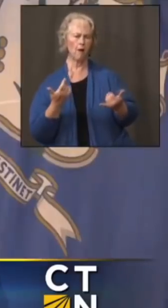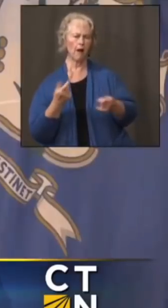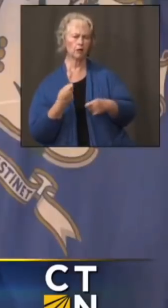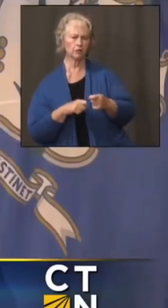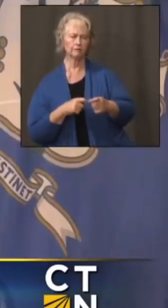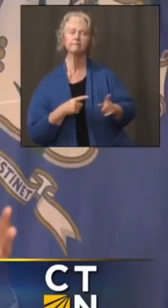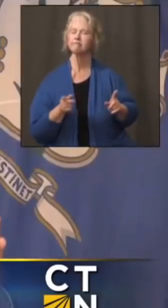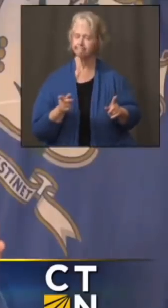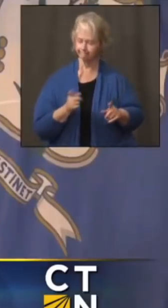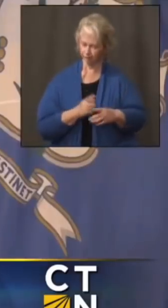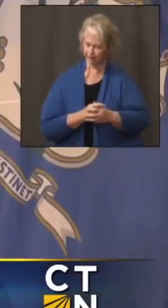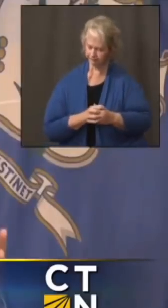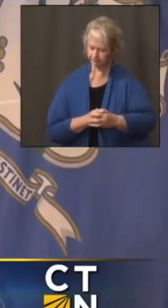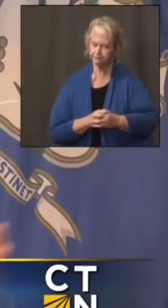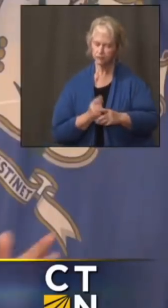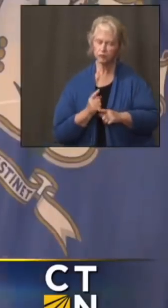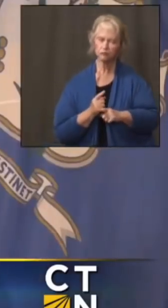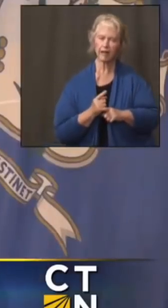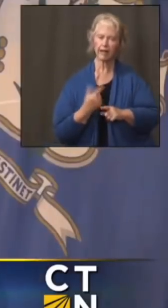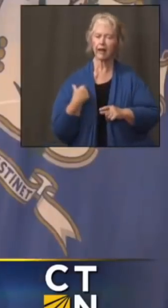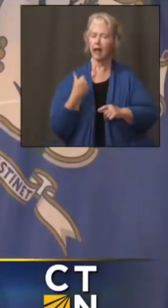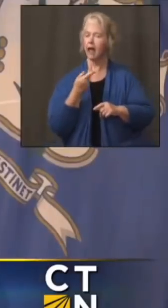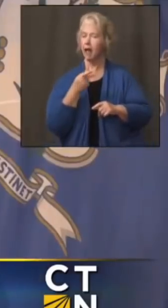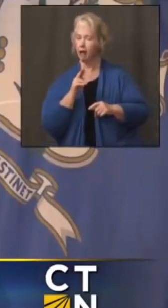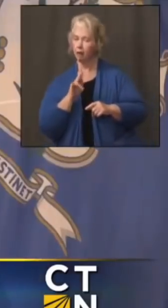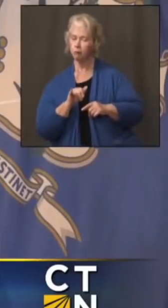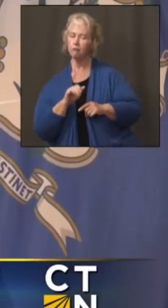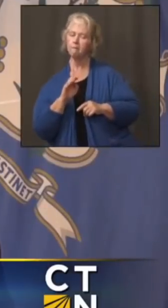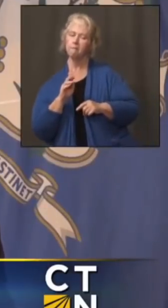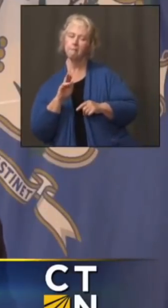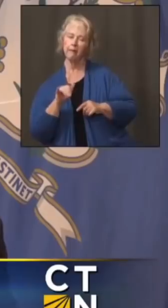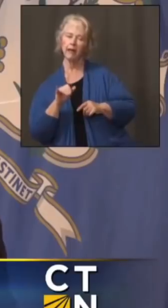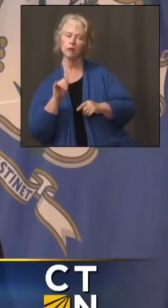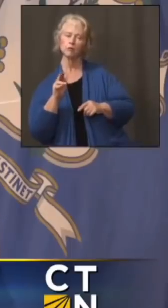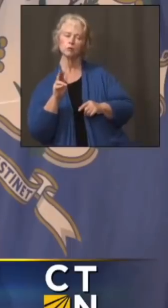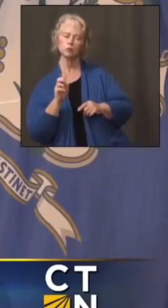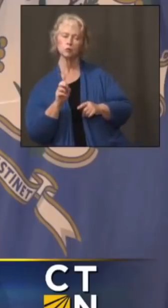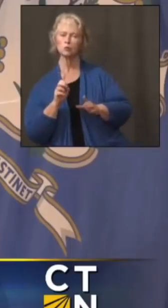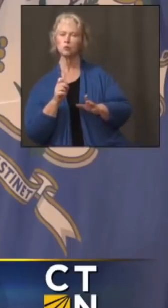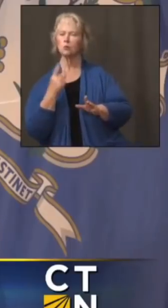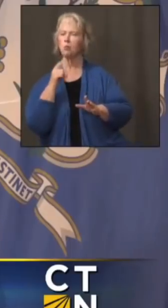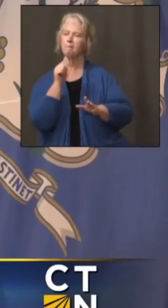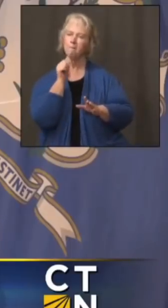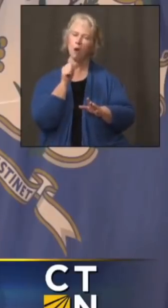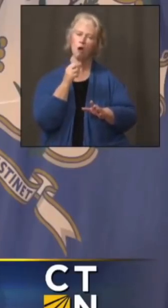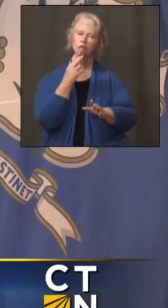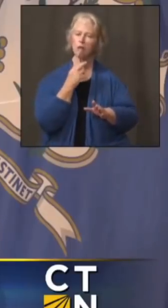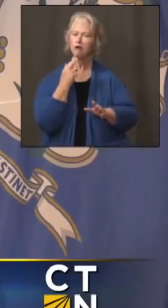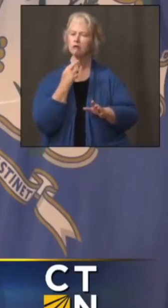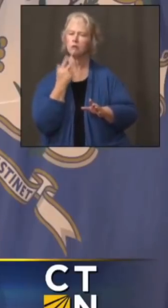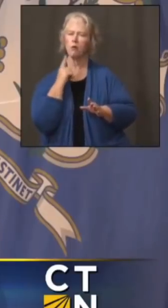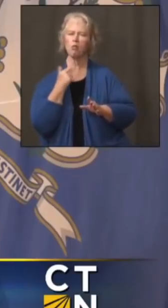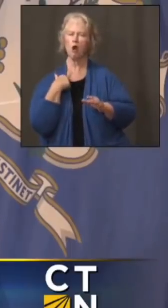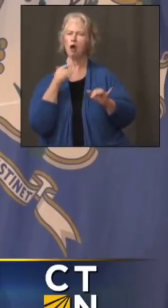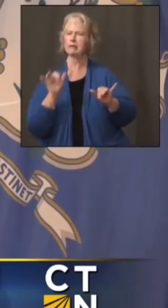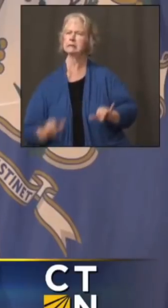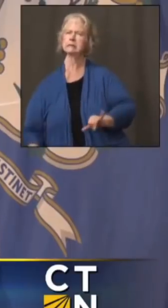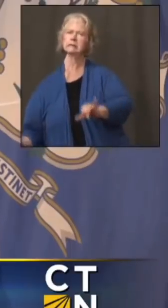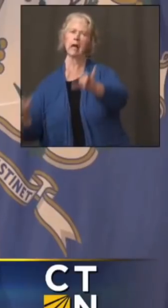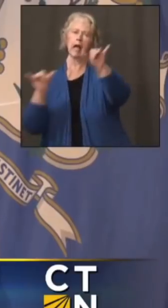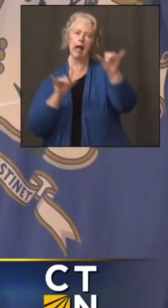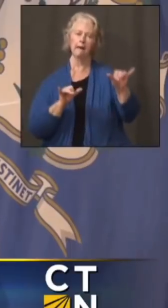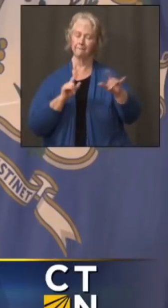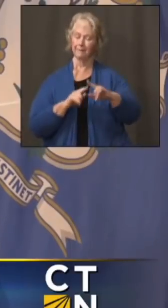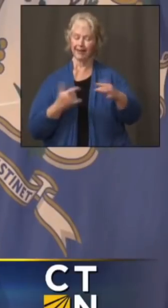We did. Early on, April, May, June, we thought bars, restaurants, let's do that on a statewide basis. Here we are